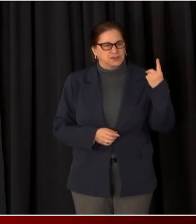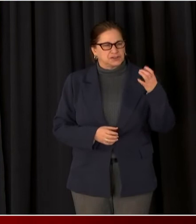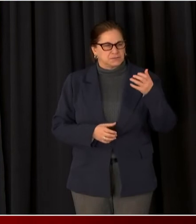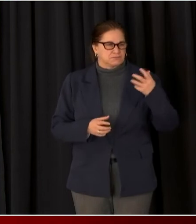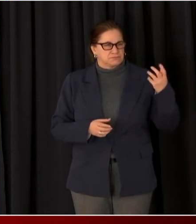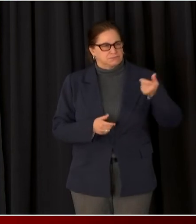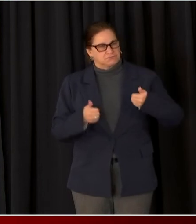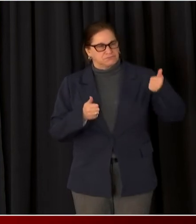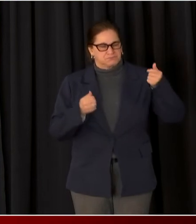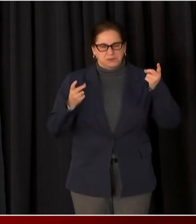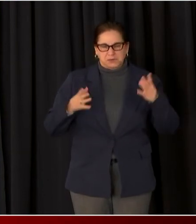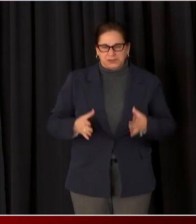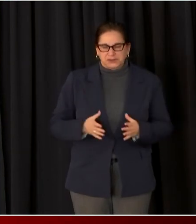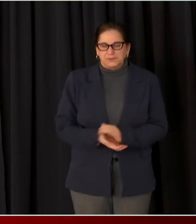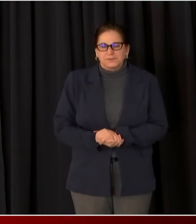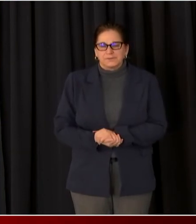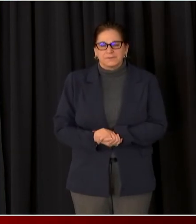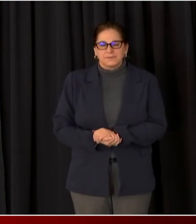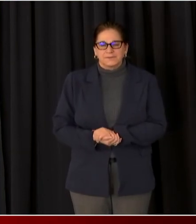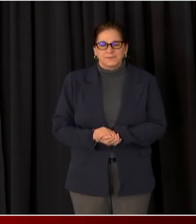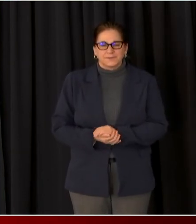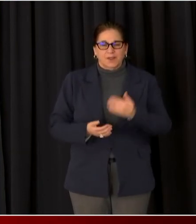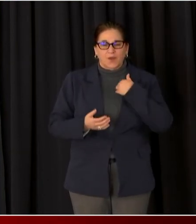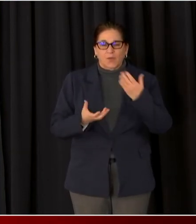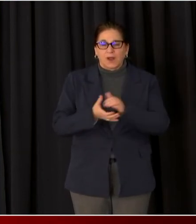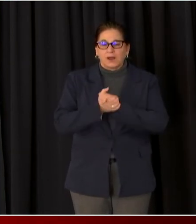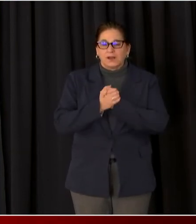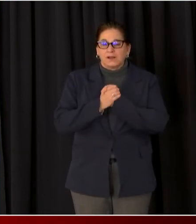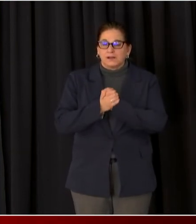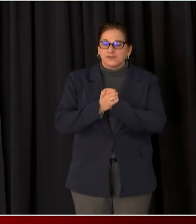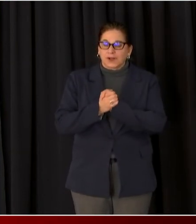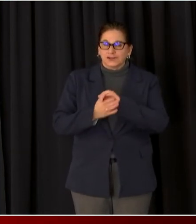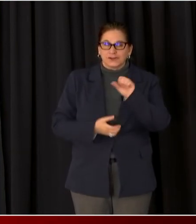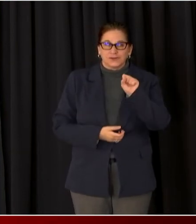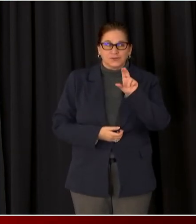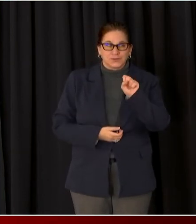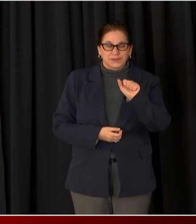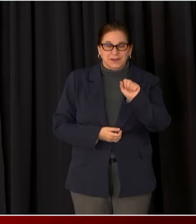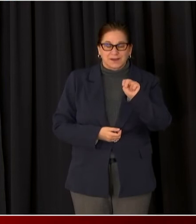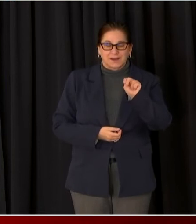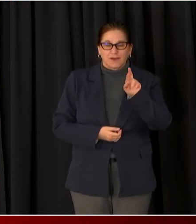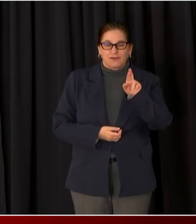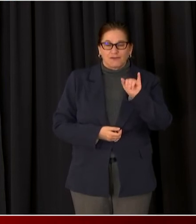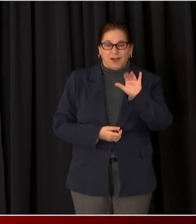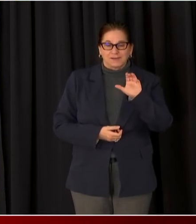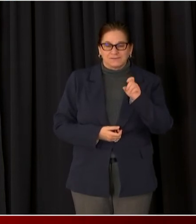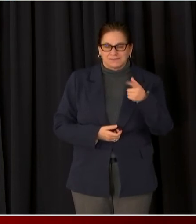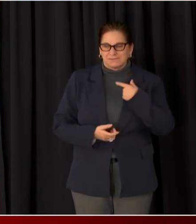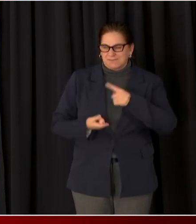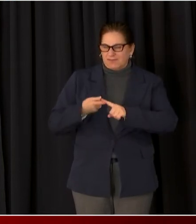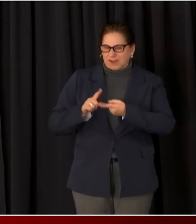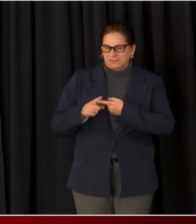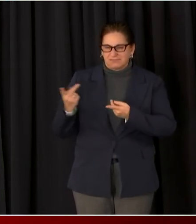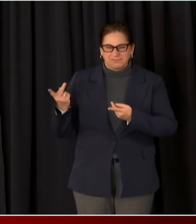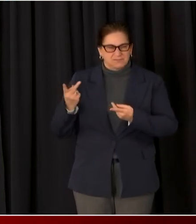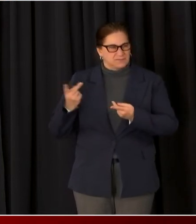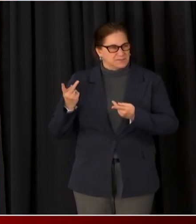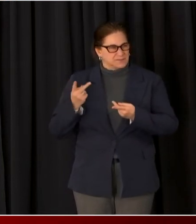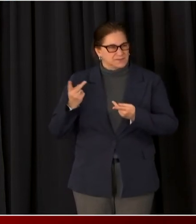and friend, Susan Rice, who we understand has been tapped to lead the Domestic Policy Council